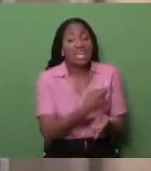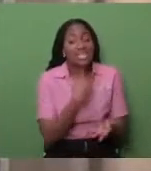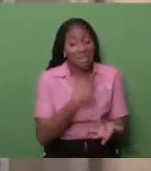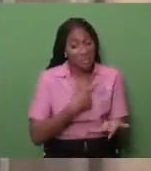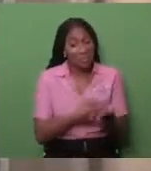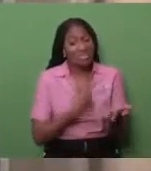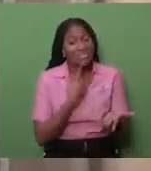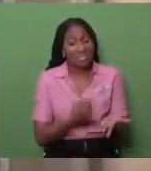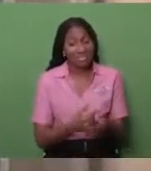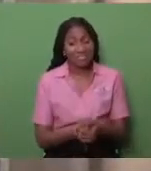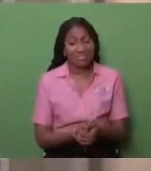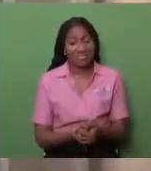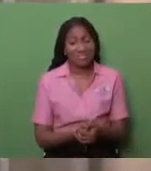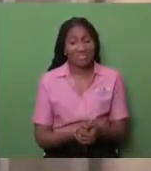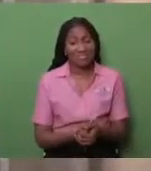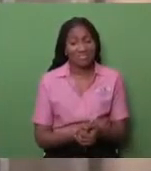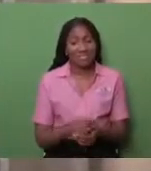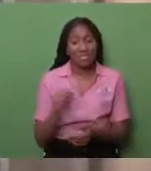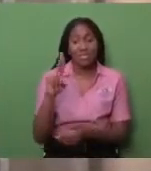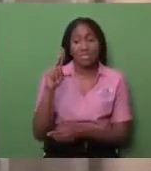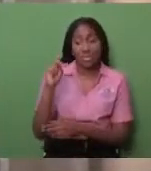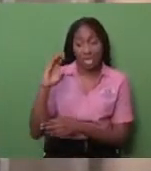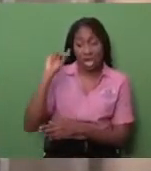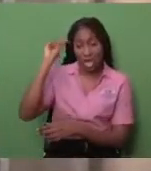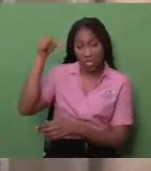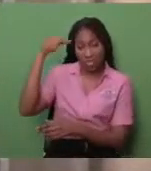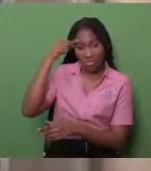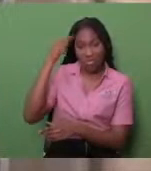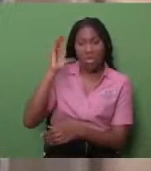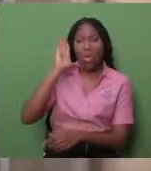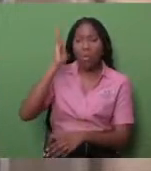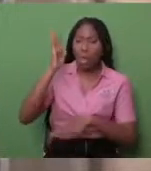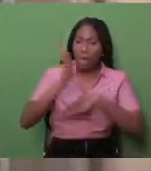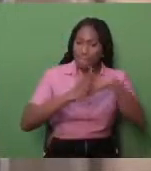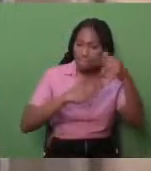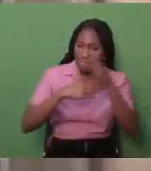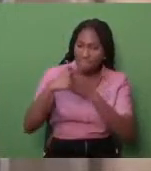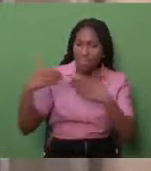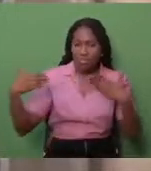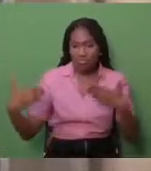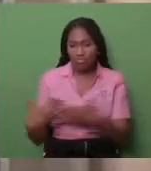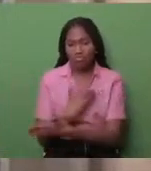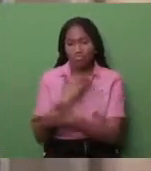take a UNC government to rebuild and restore our credit rating.